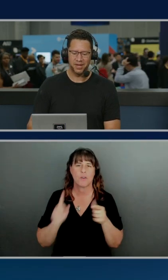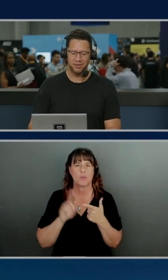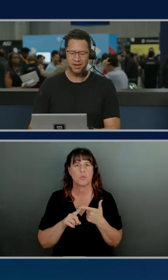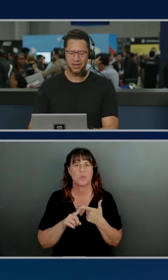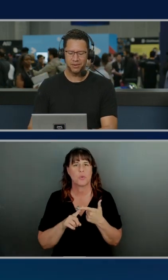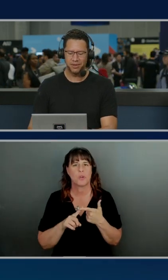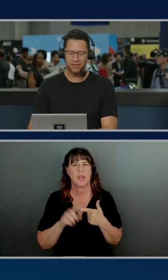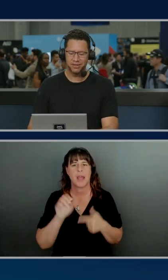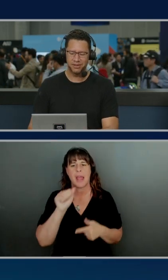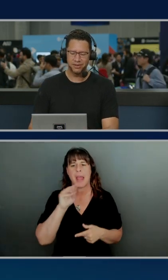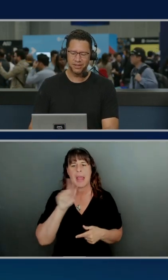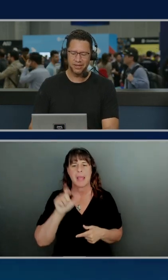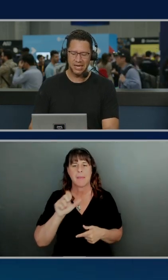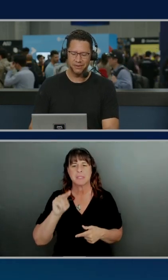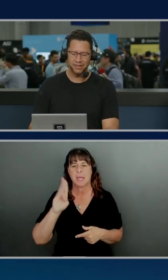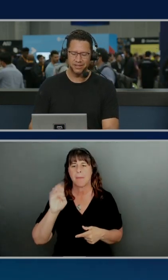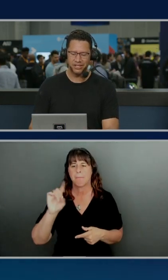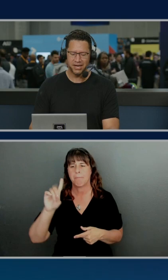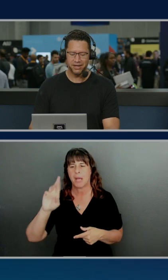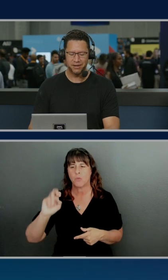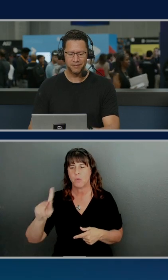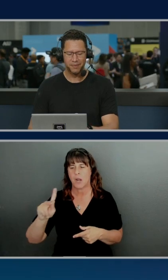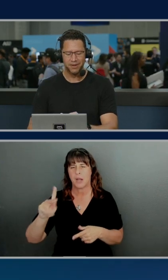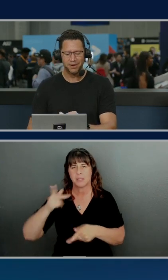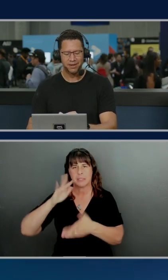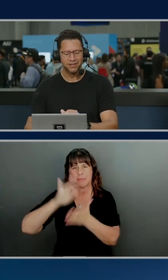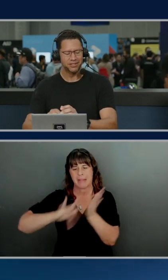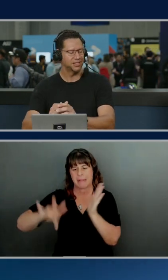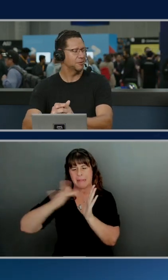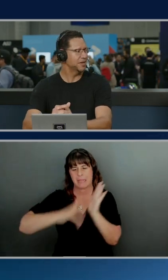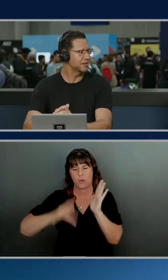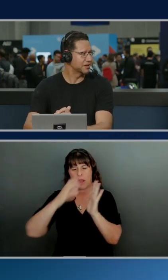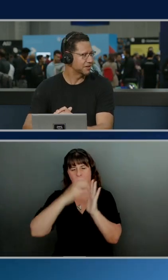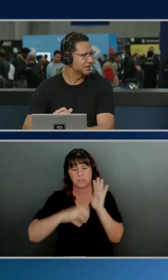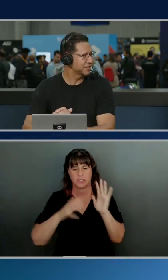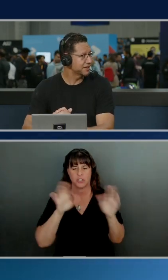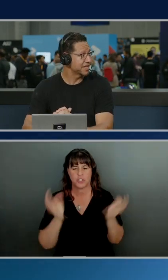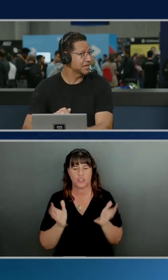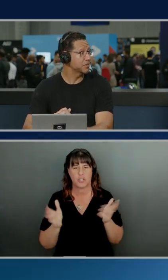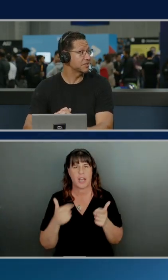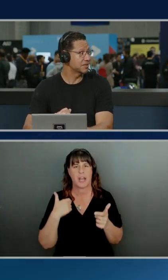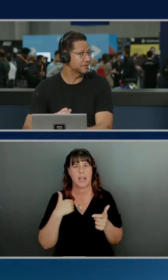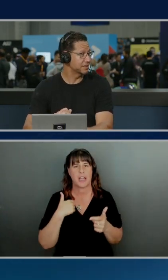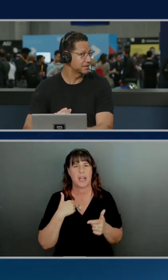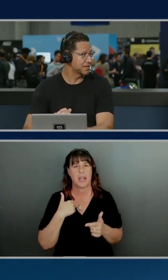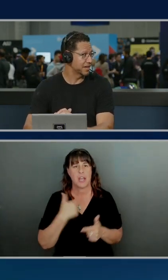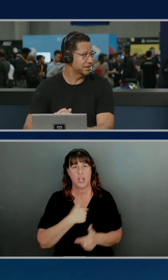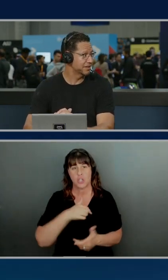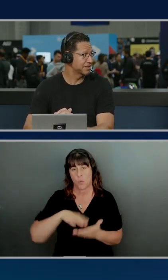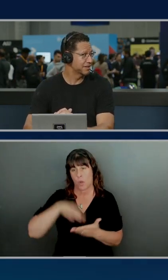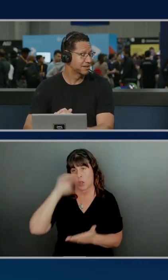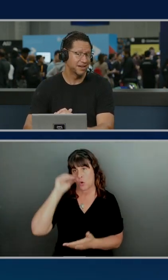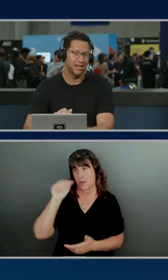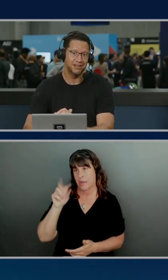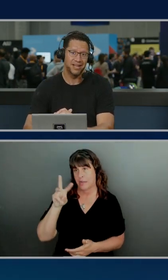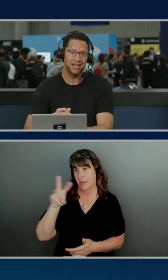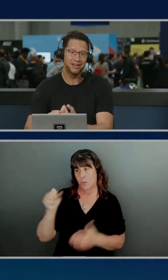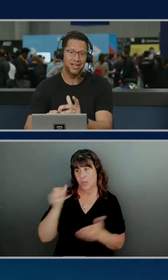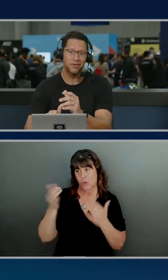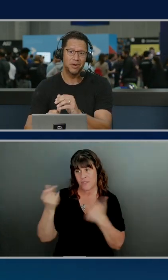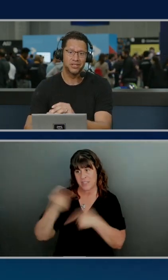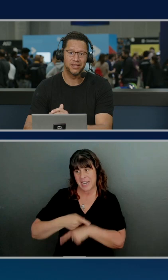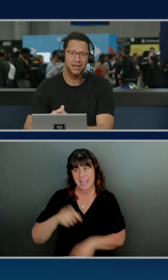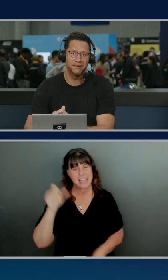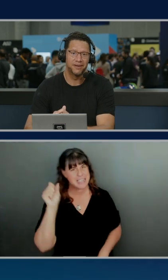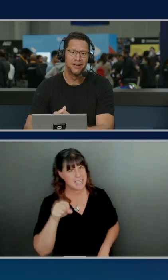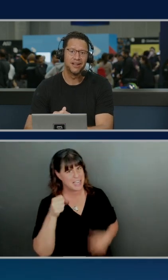Amazon Bedrock, and I'm going to clear out this chat here. Shall we learn an AWS service today? Yes, And let's hey, do that.